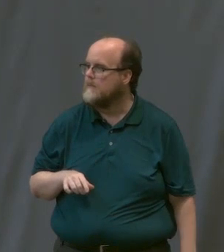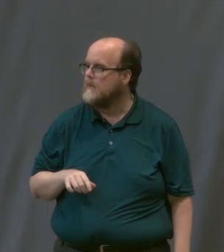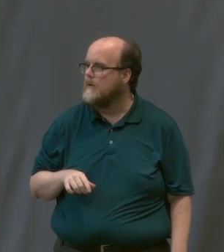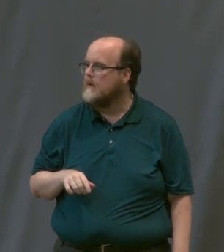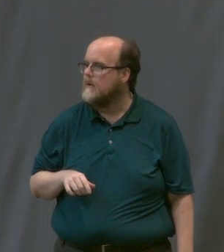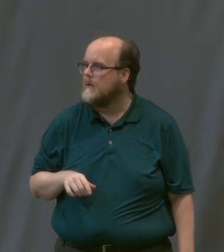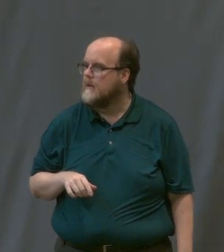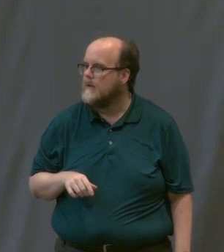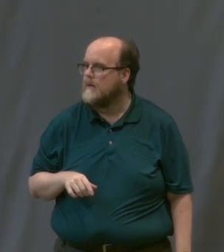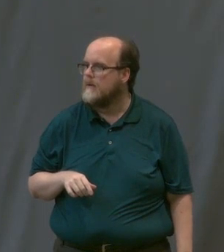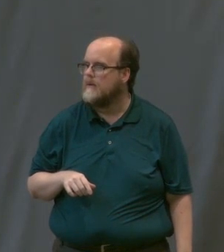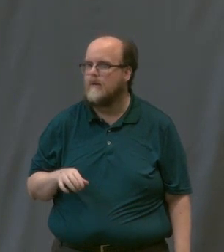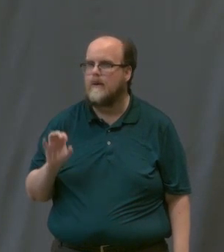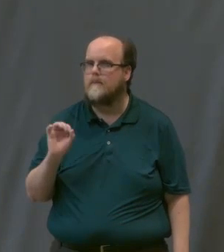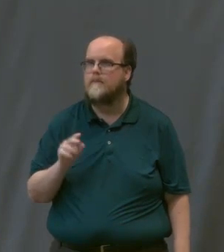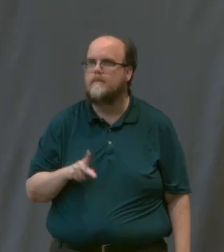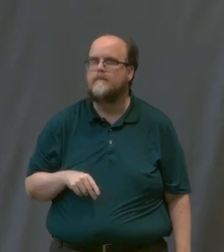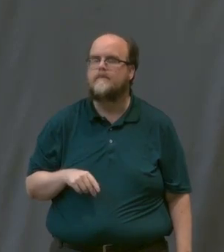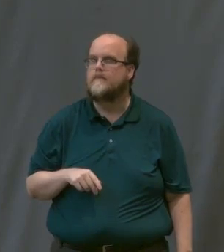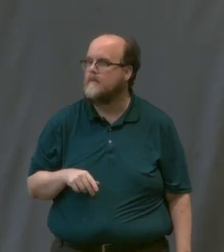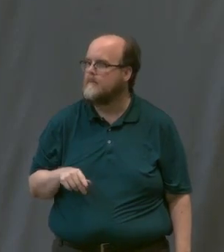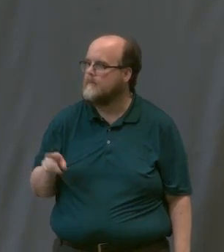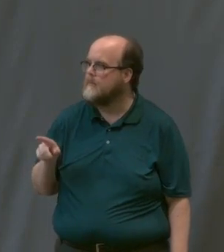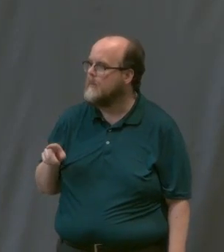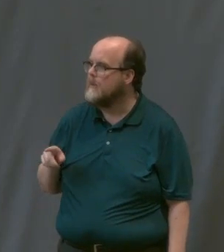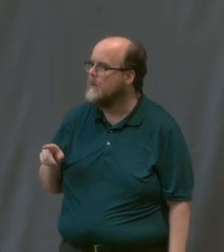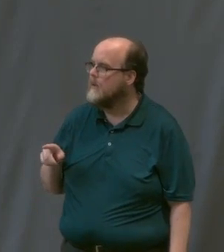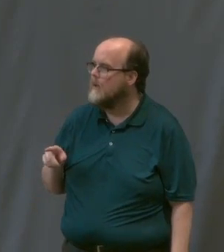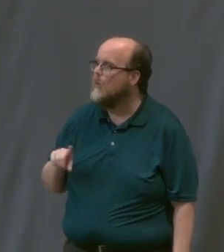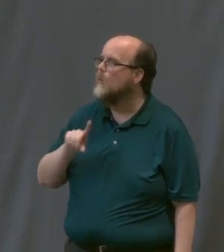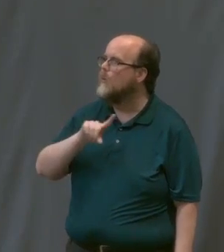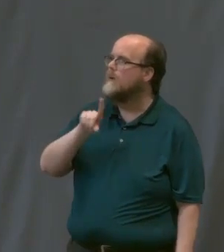before we move on? Okay. Yeah.